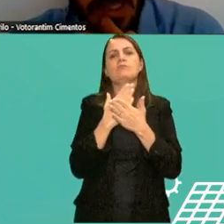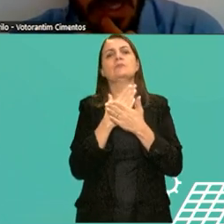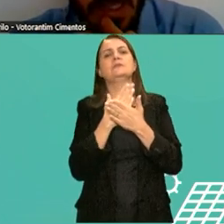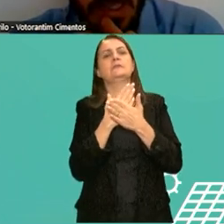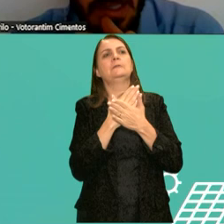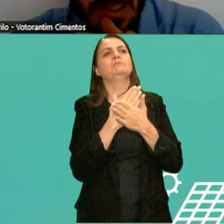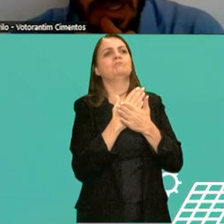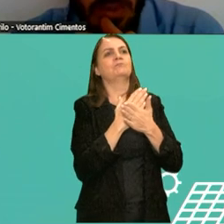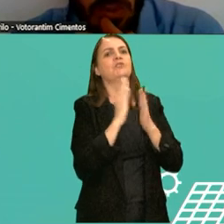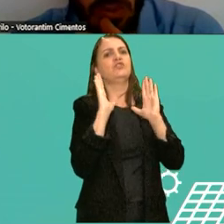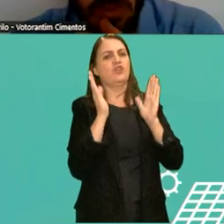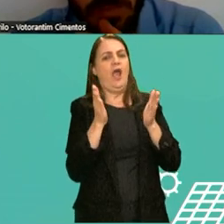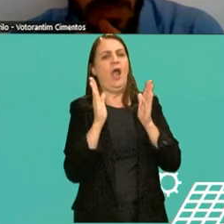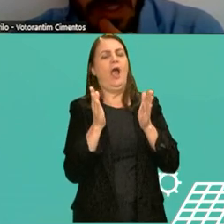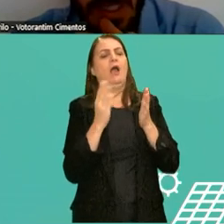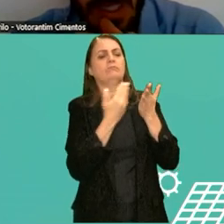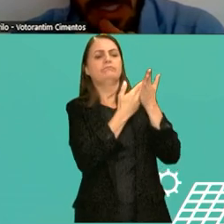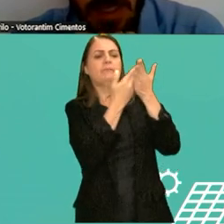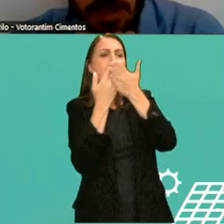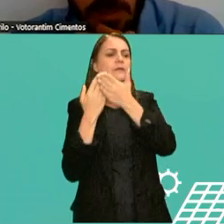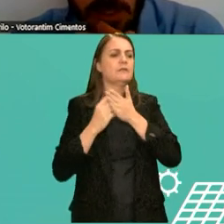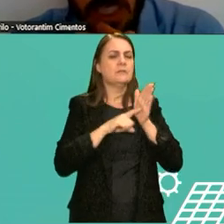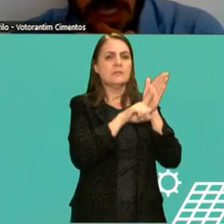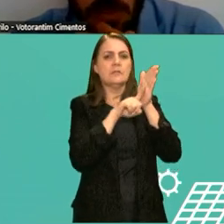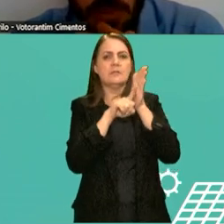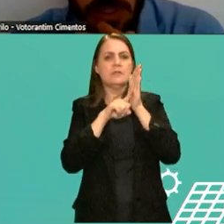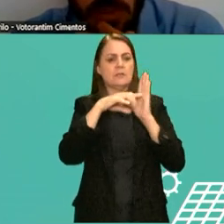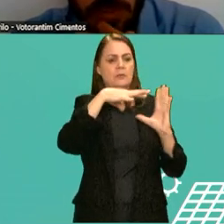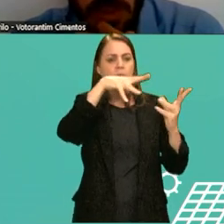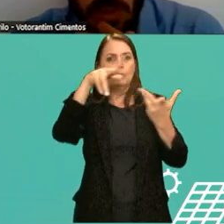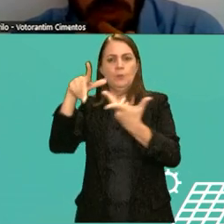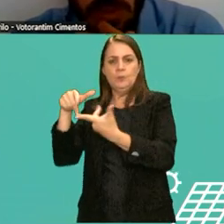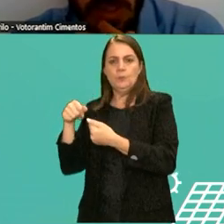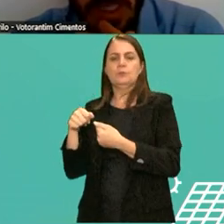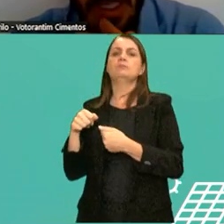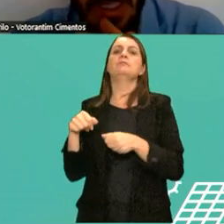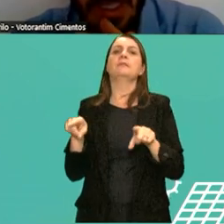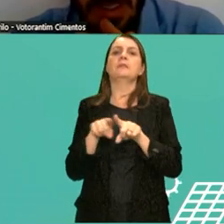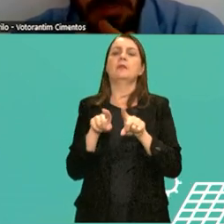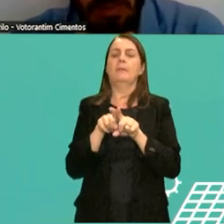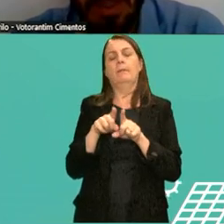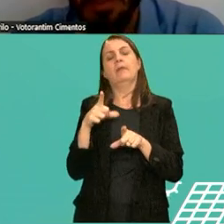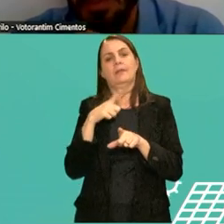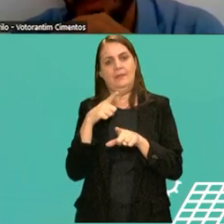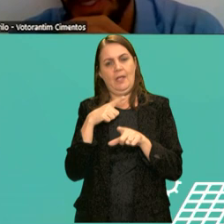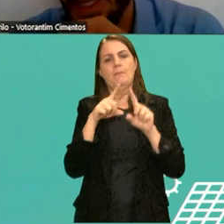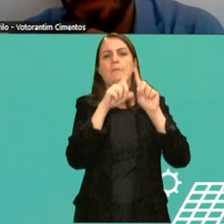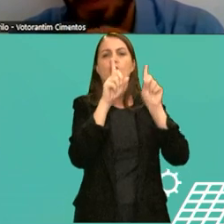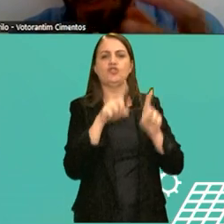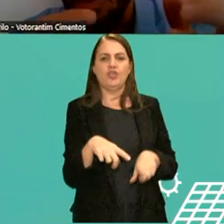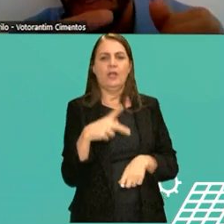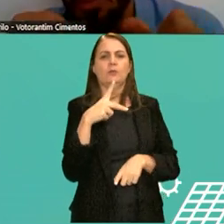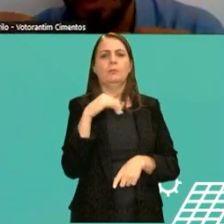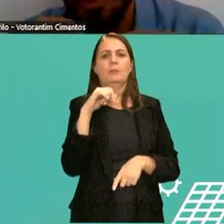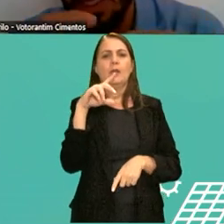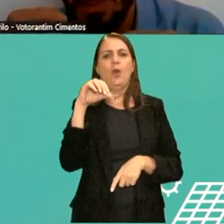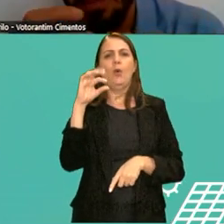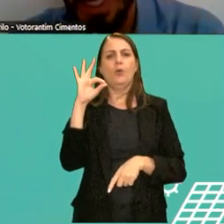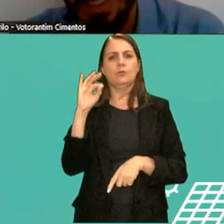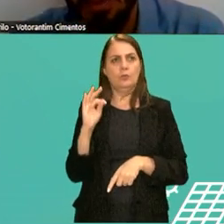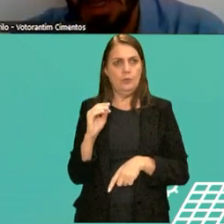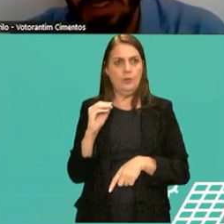under study and pilot projects in general to take, for example, carbon and separate